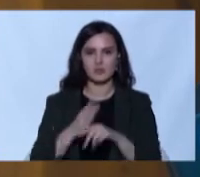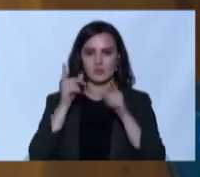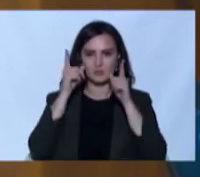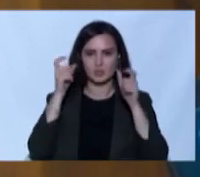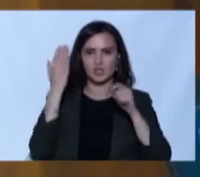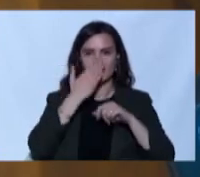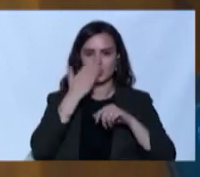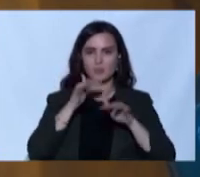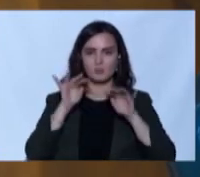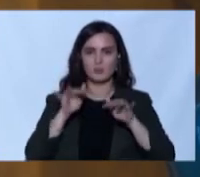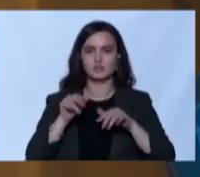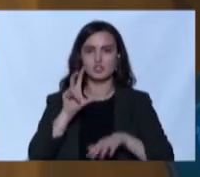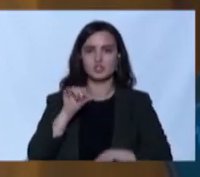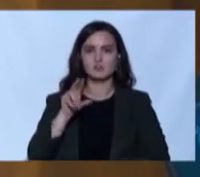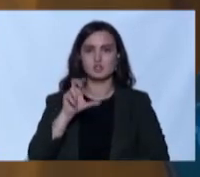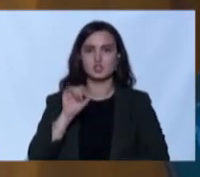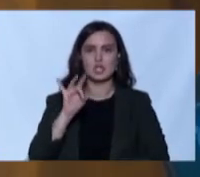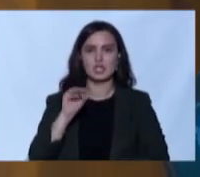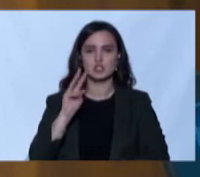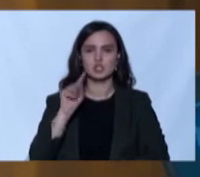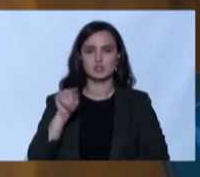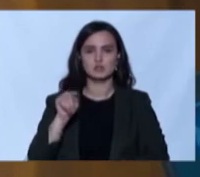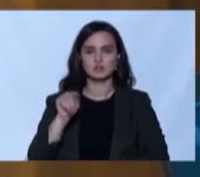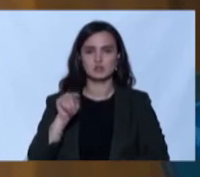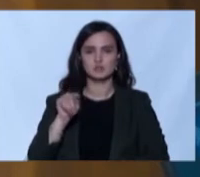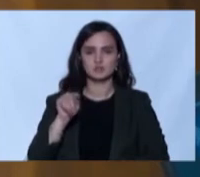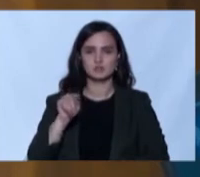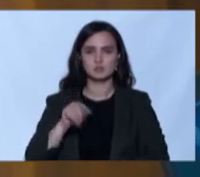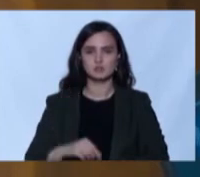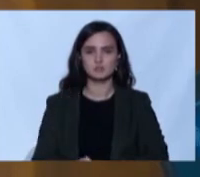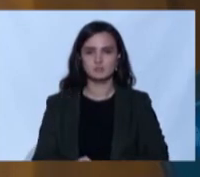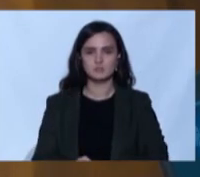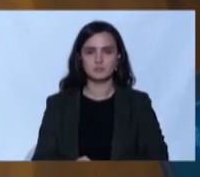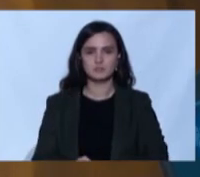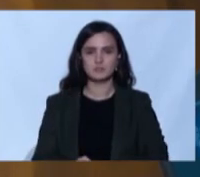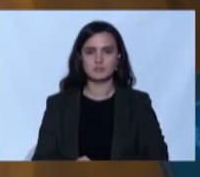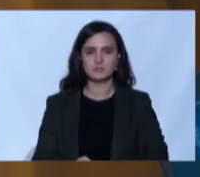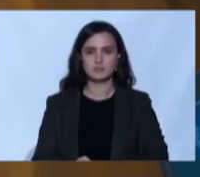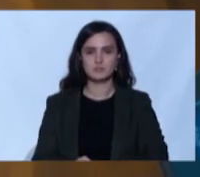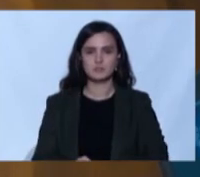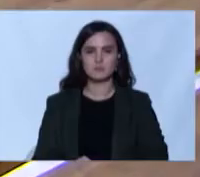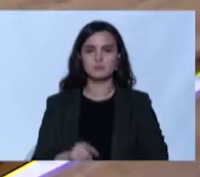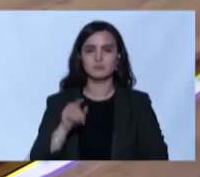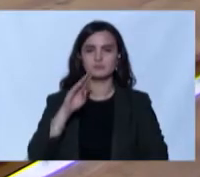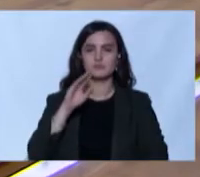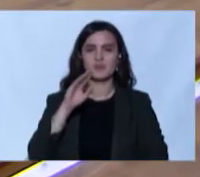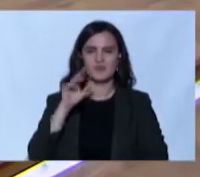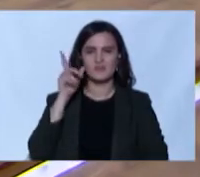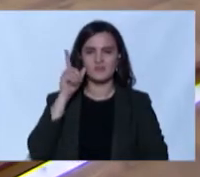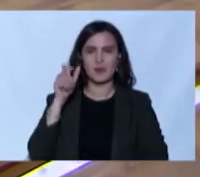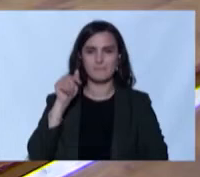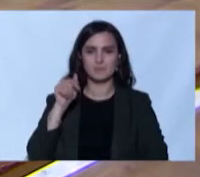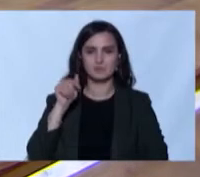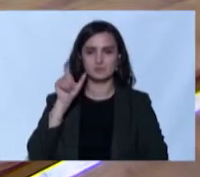movie by Jim Jarmusch, the sort of auteur director, and he portrays the vampires as